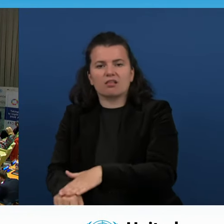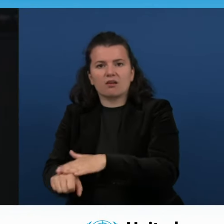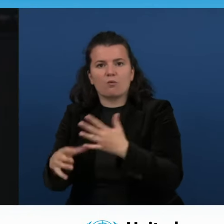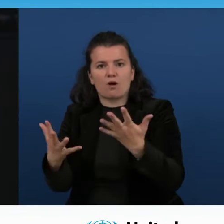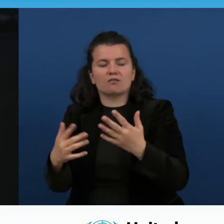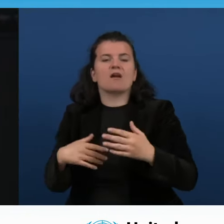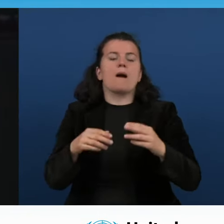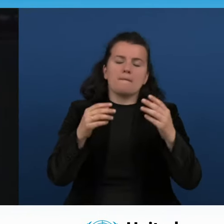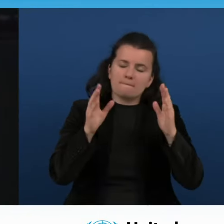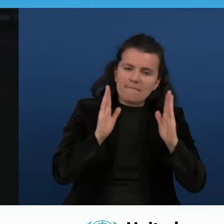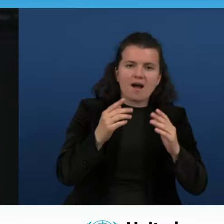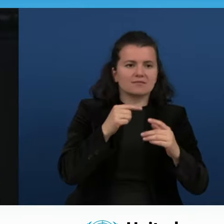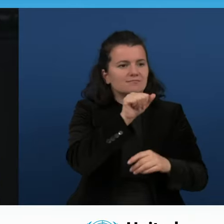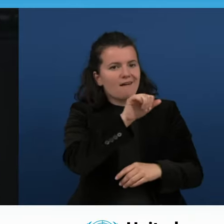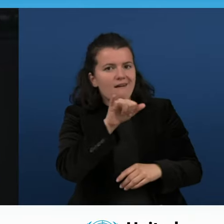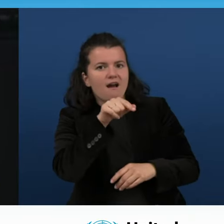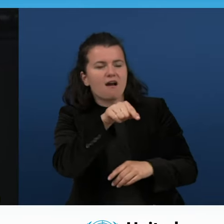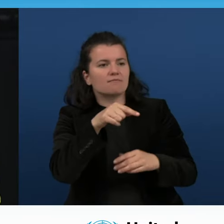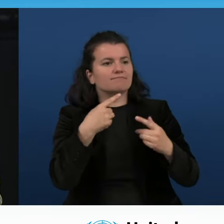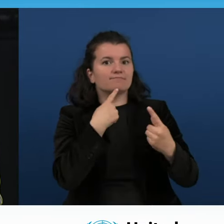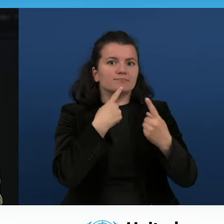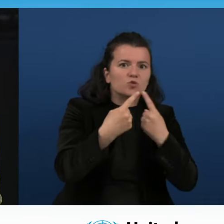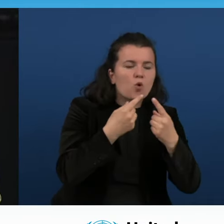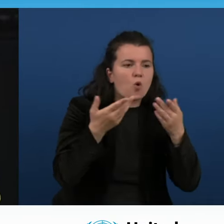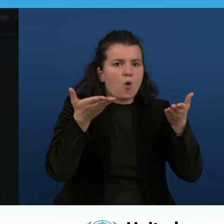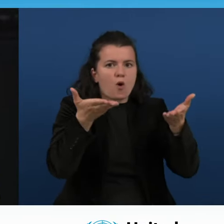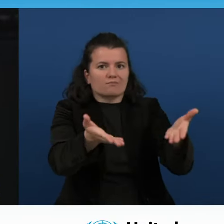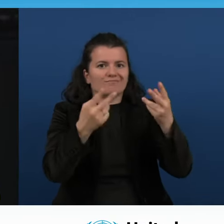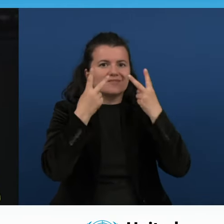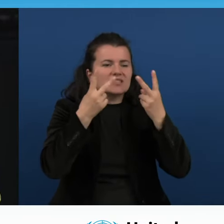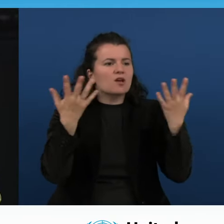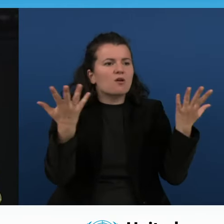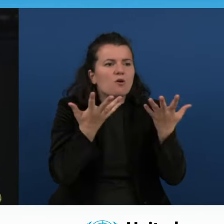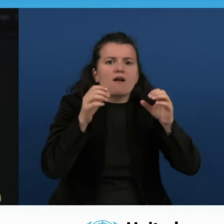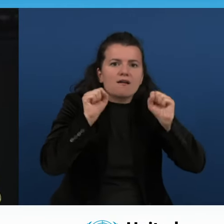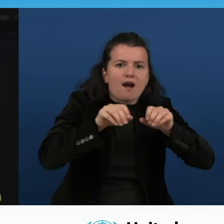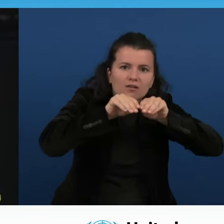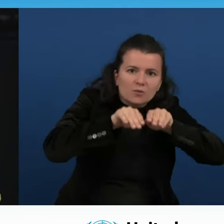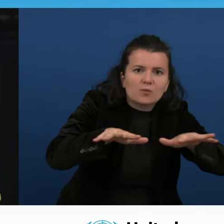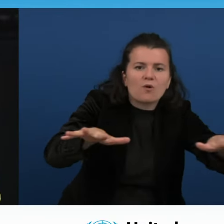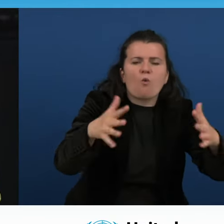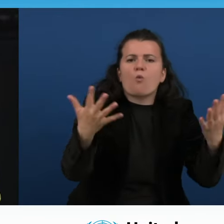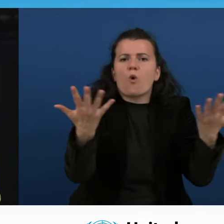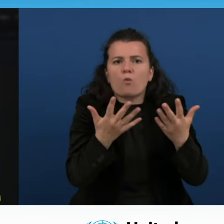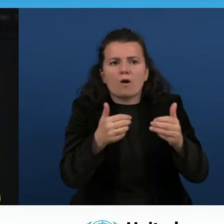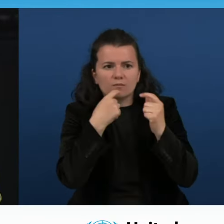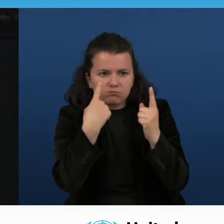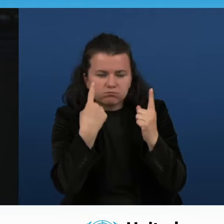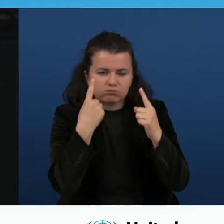Merci beaucoup pour cette... Thank you very much for that statement. Next one up is Arcio Merico,